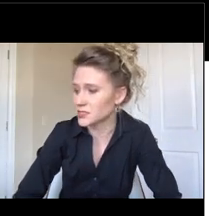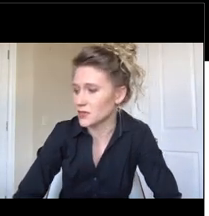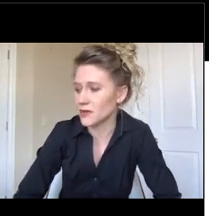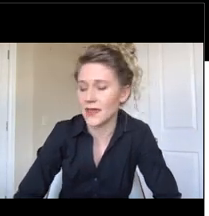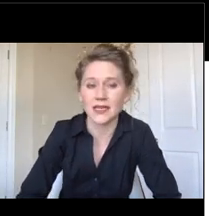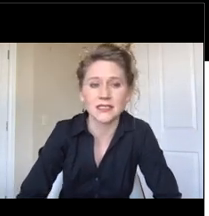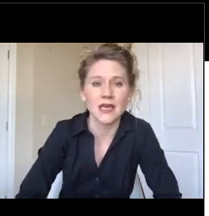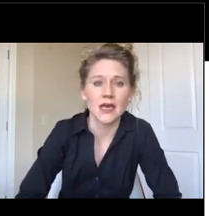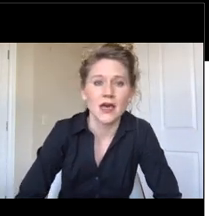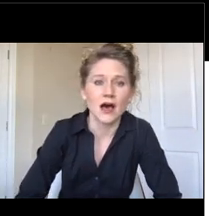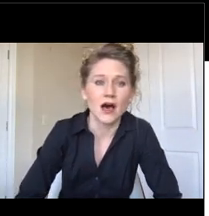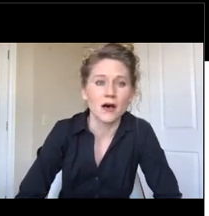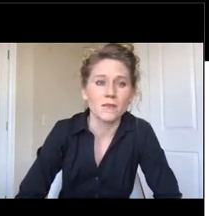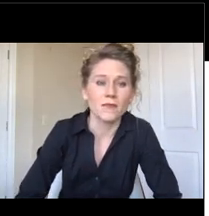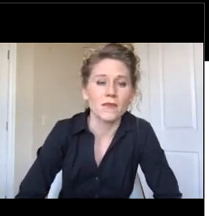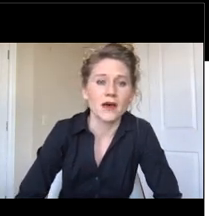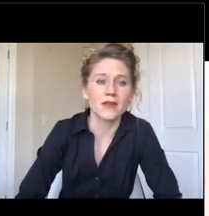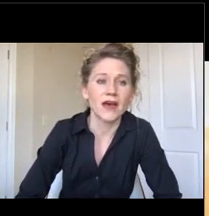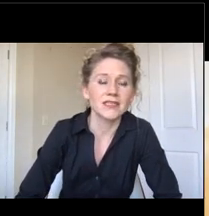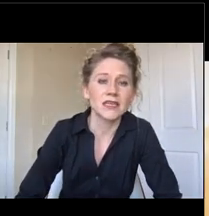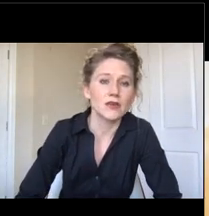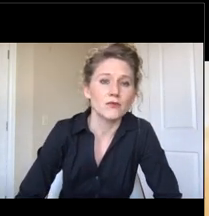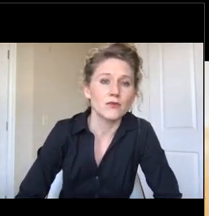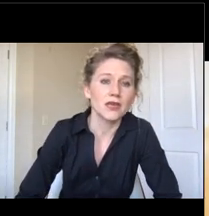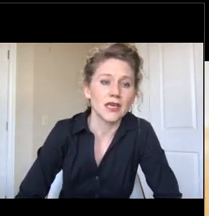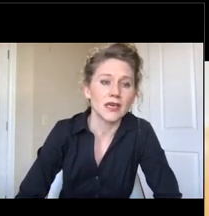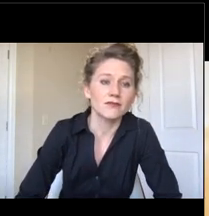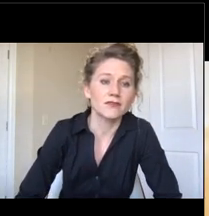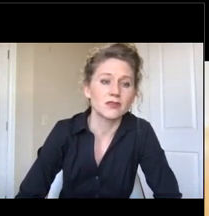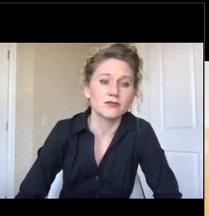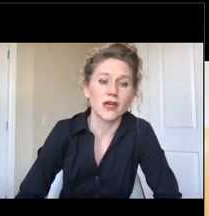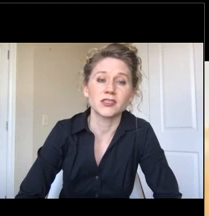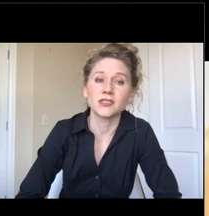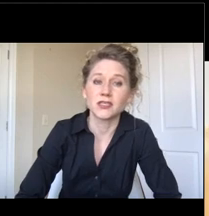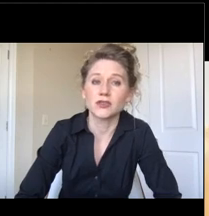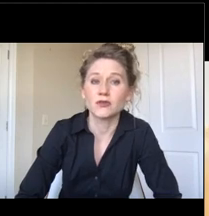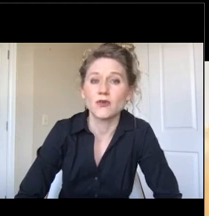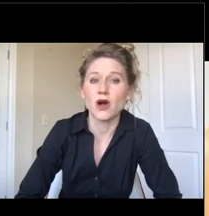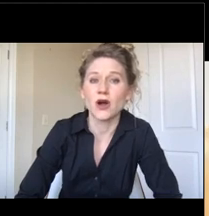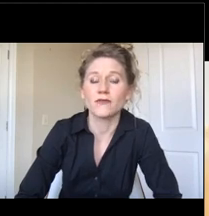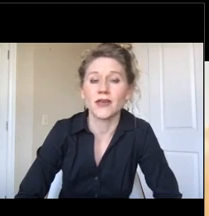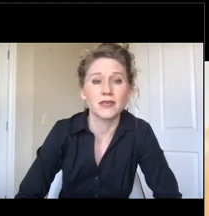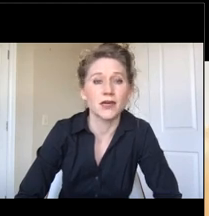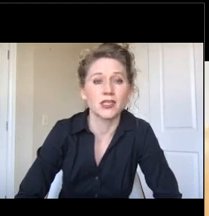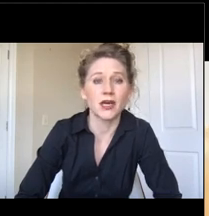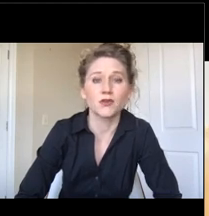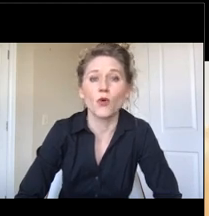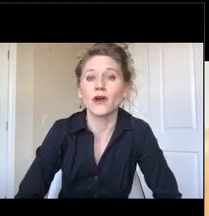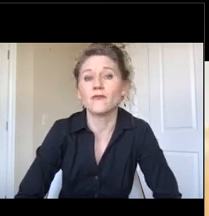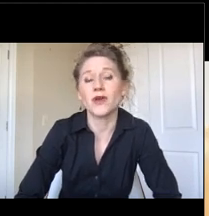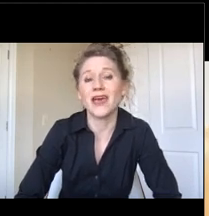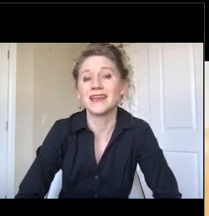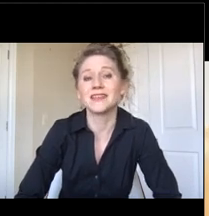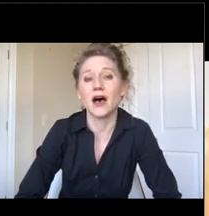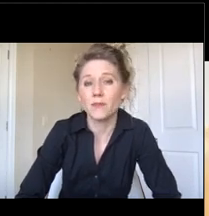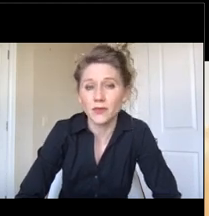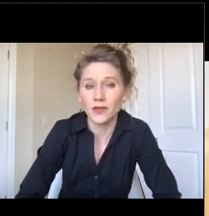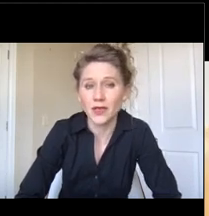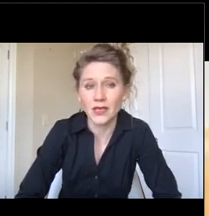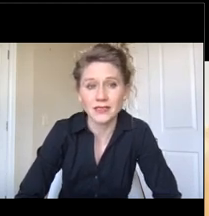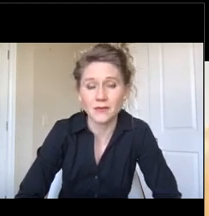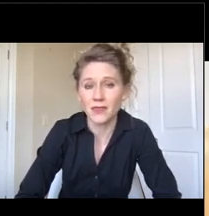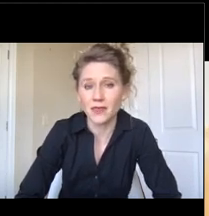one question to you, and that is advice that you would give to agencies who are facing budget cuts, or if we end